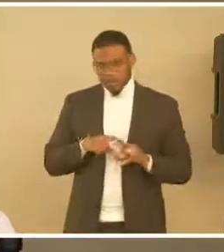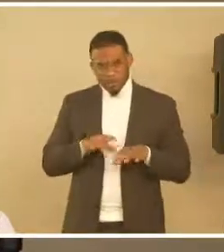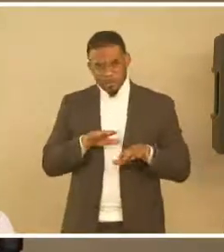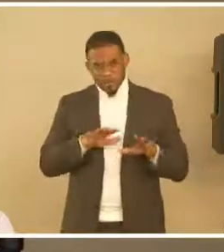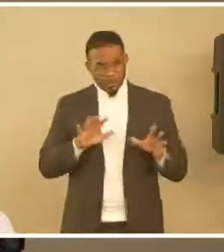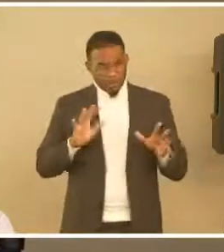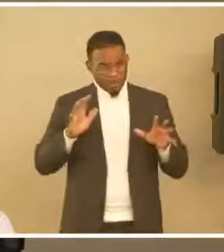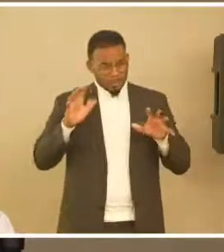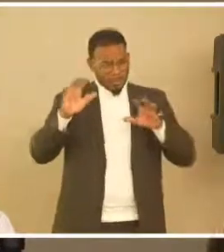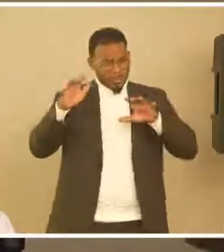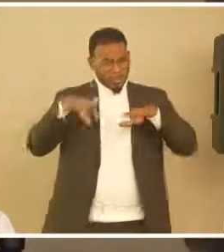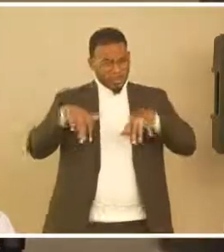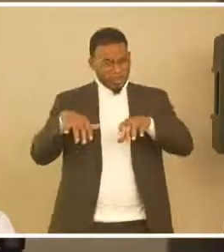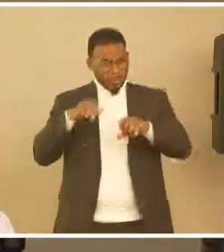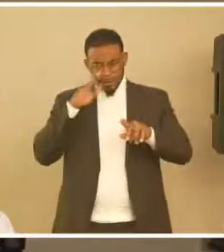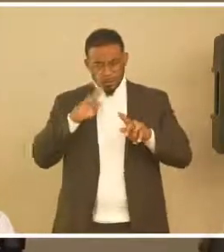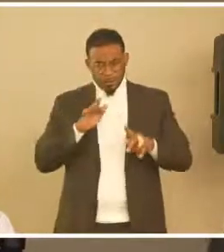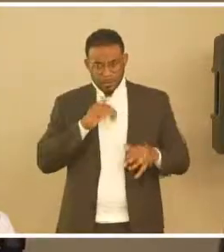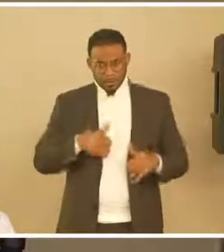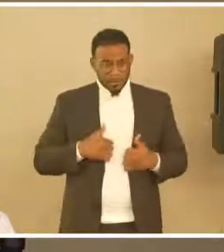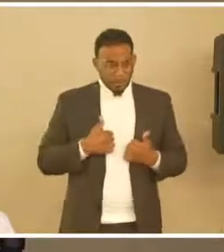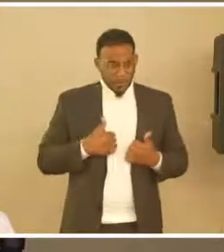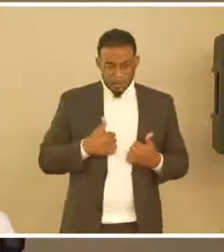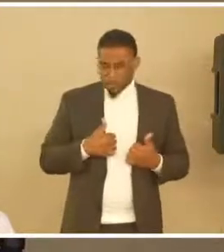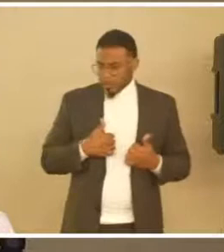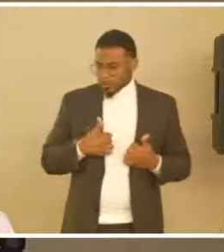time when France was still thinking that black people didn't exist.